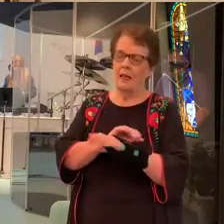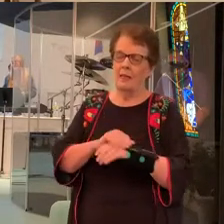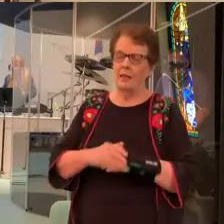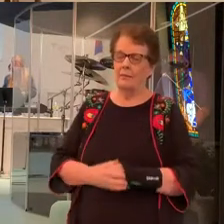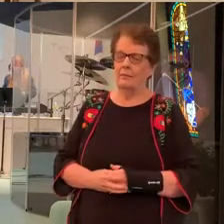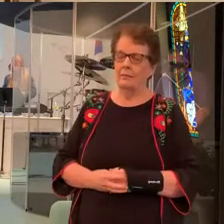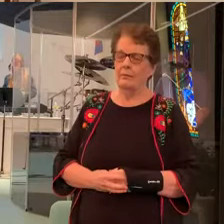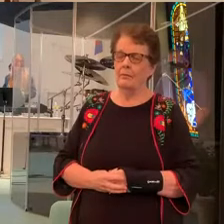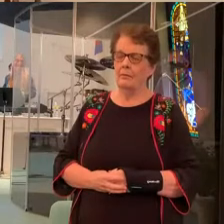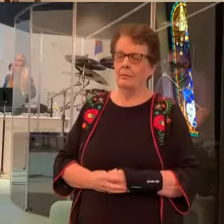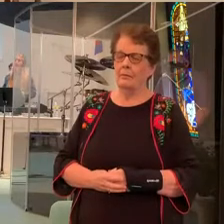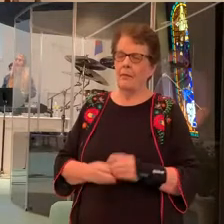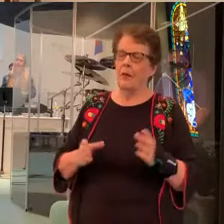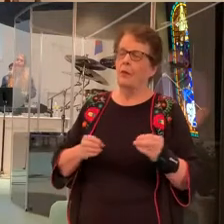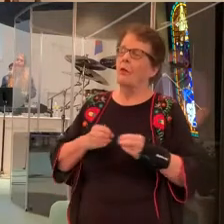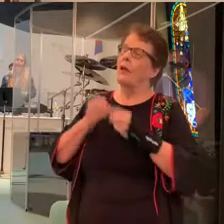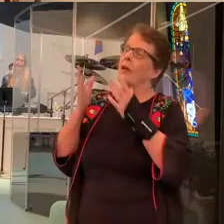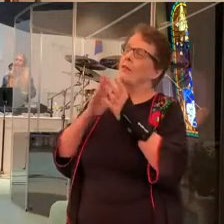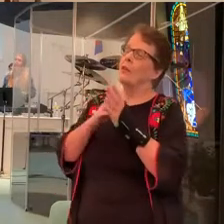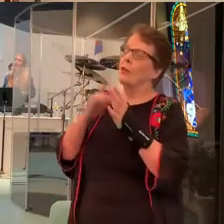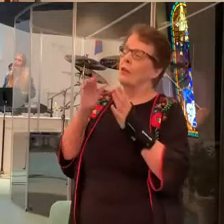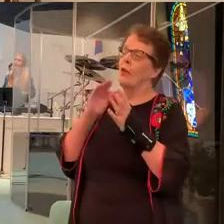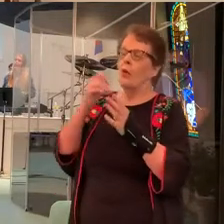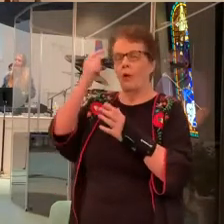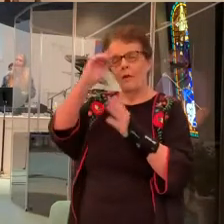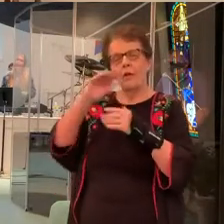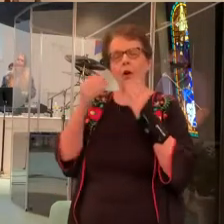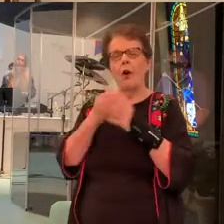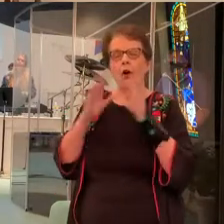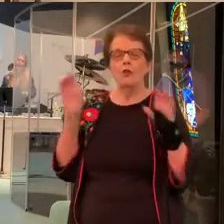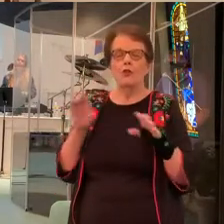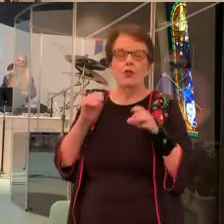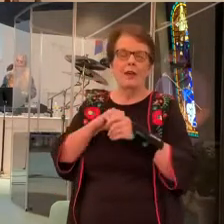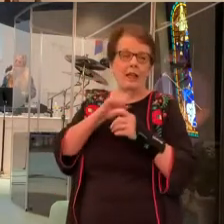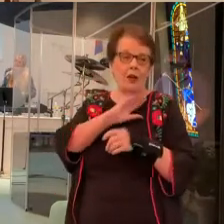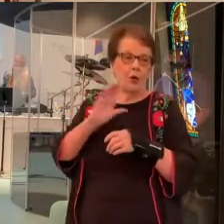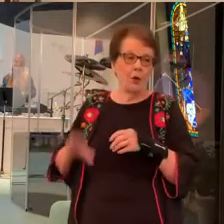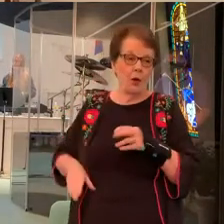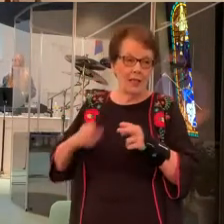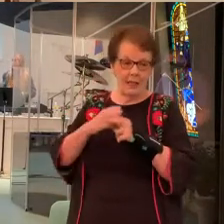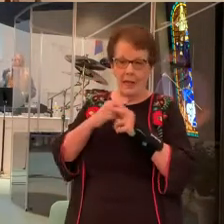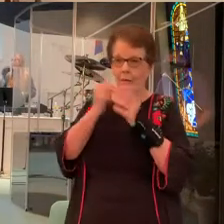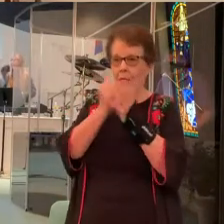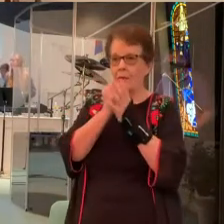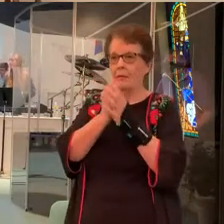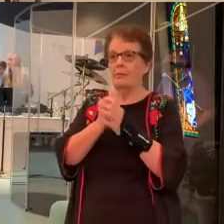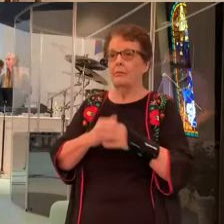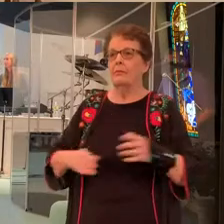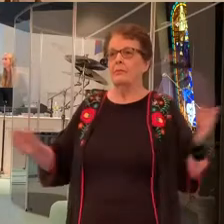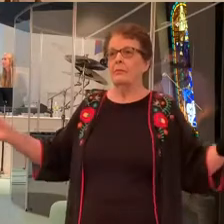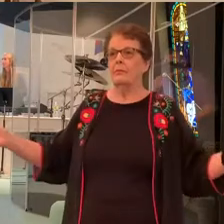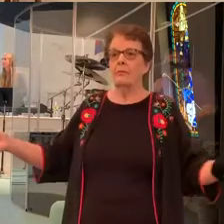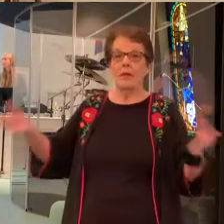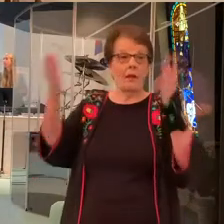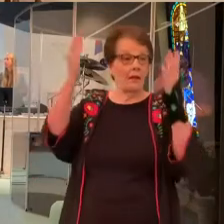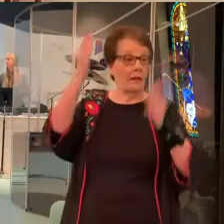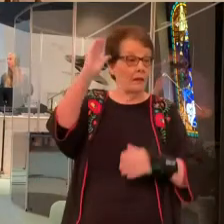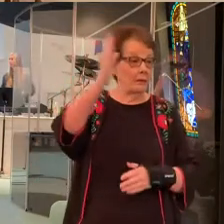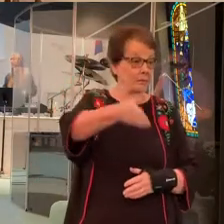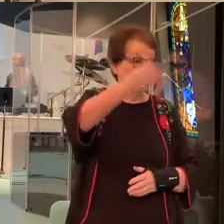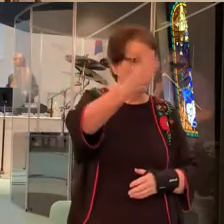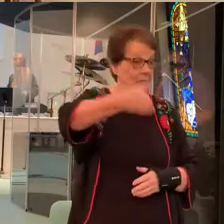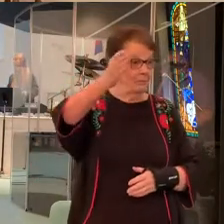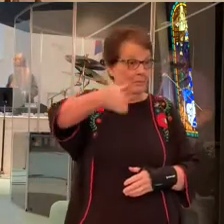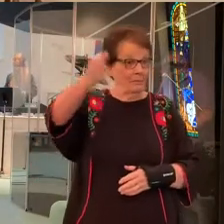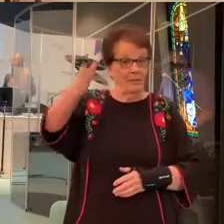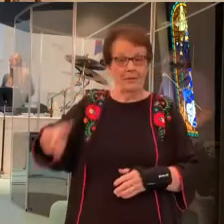schools. And we give you the glory for all you do in this place today. And we pray it in Christ's name. Amen. Now you stand and find somebody nearby, give them a